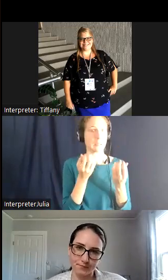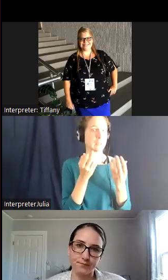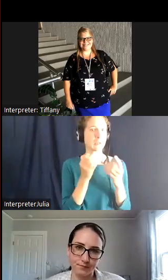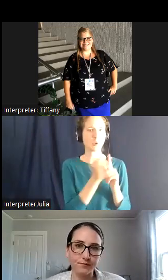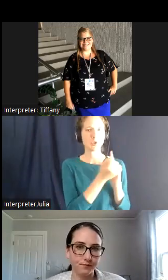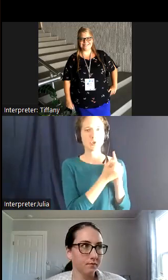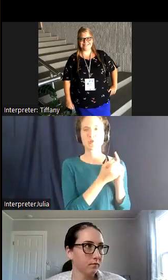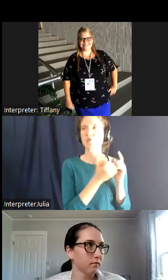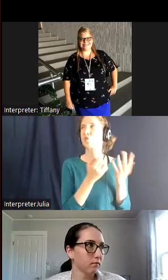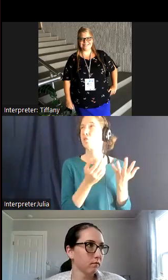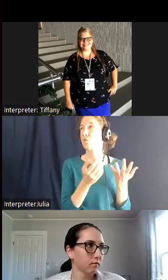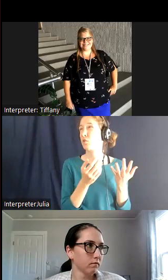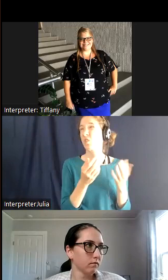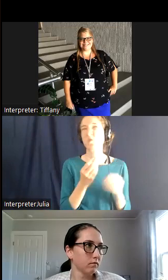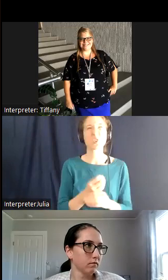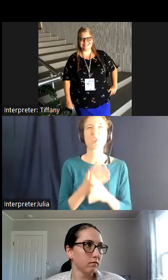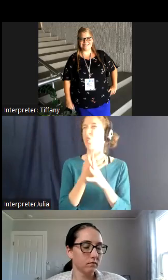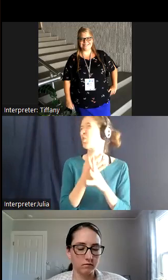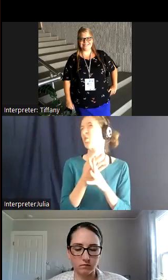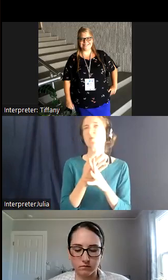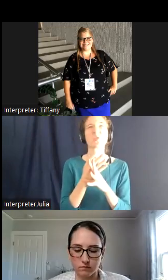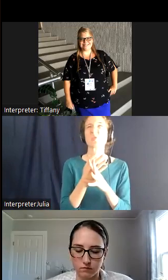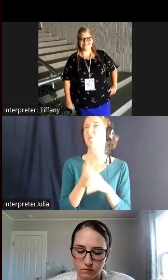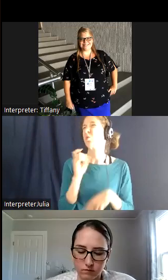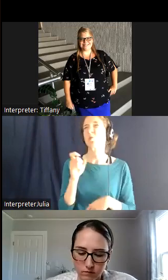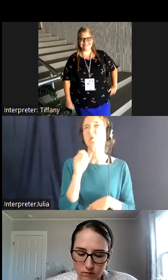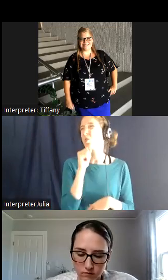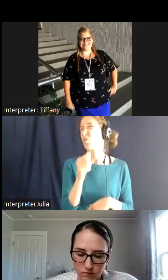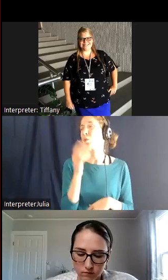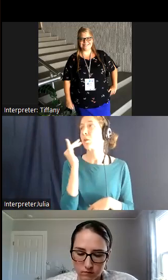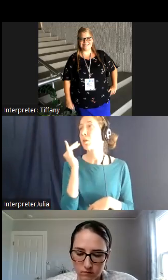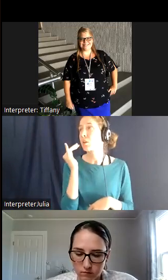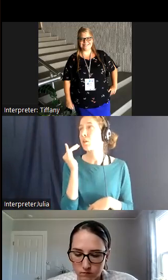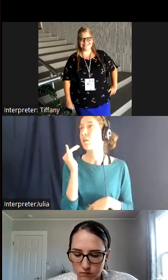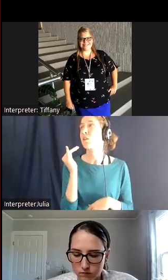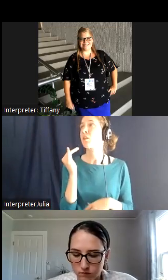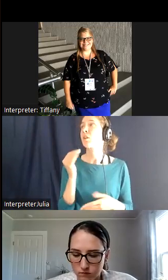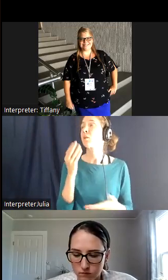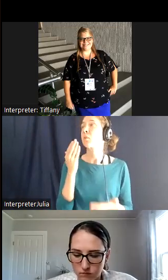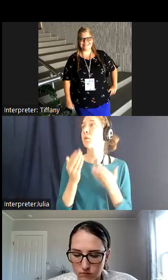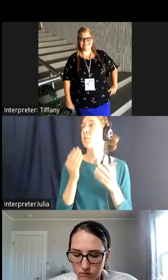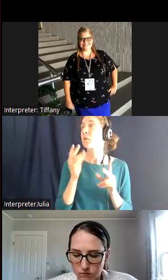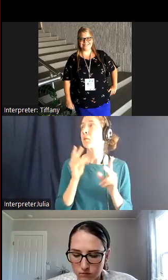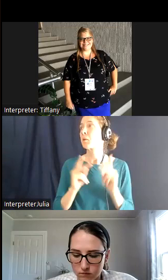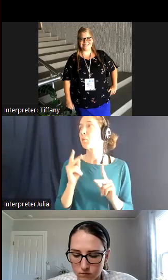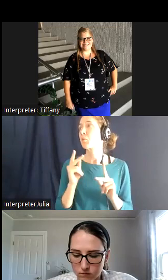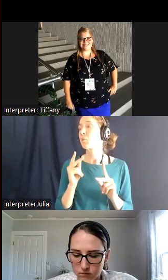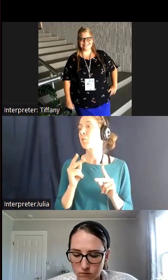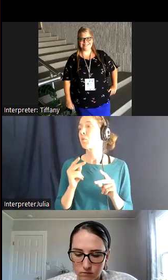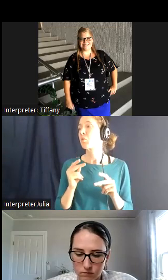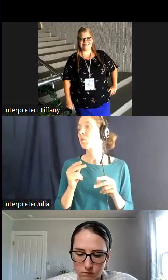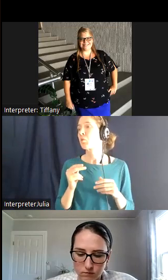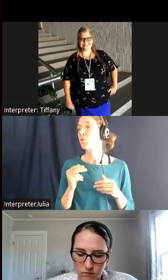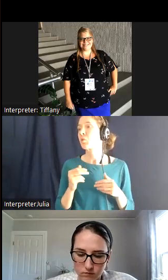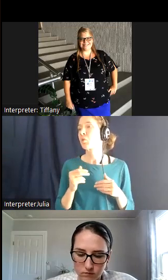allow virtual visits because it may encourage people to seek services outside